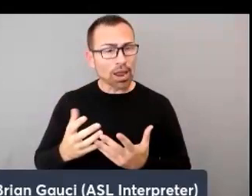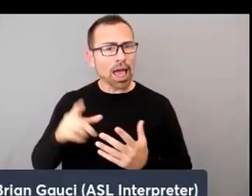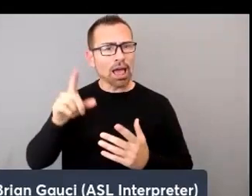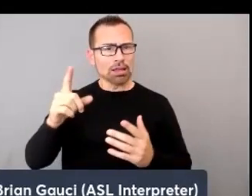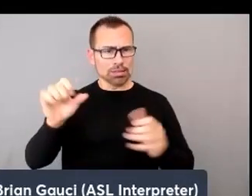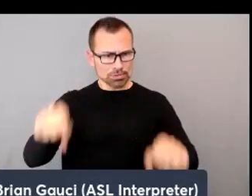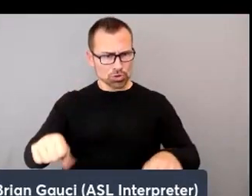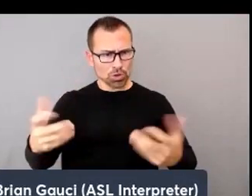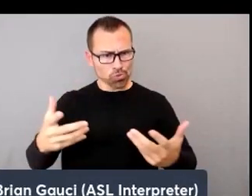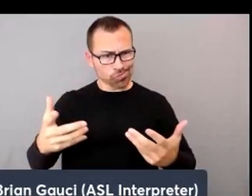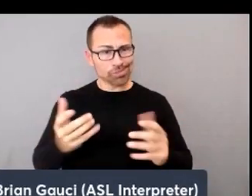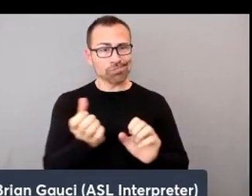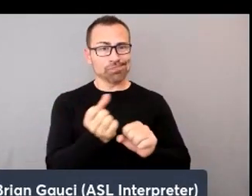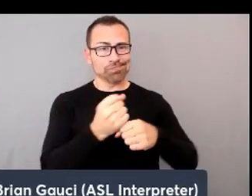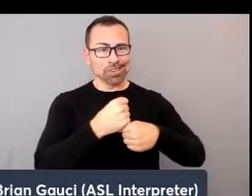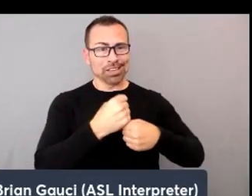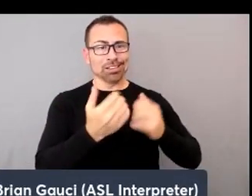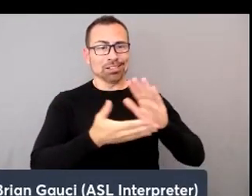that, I mean,